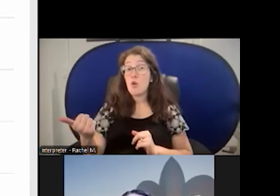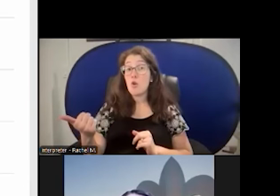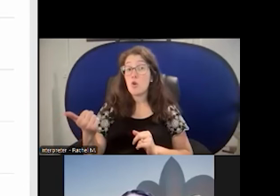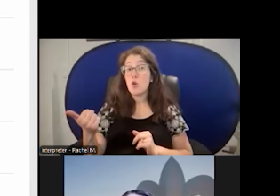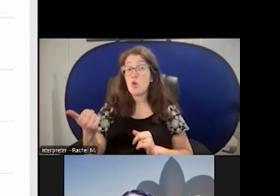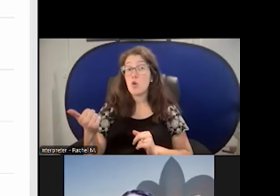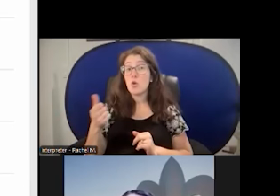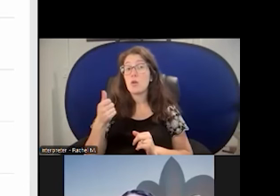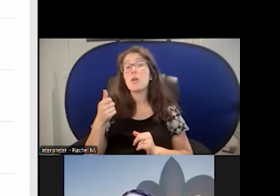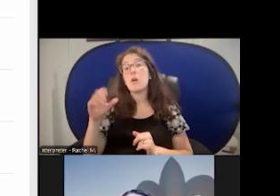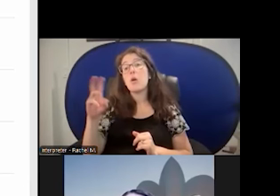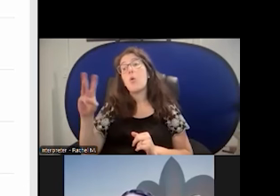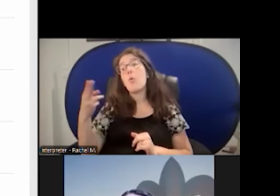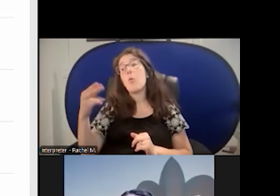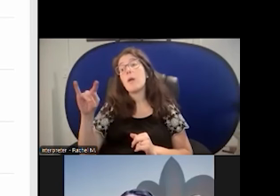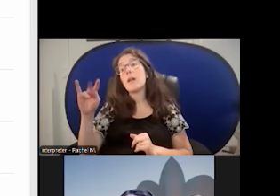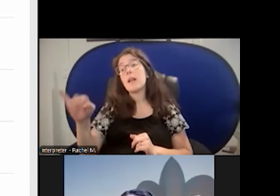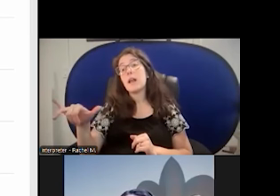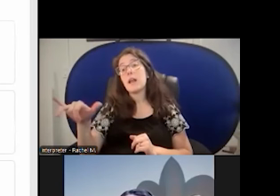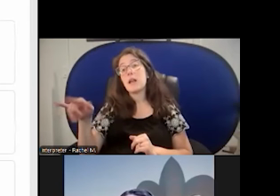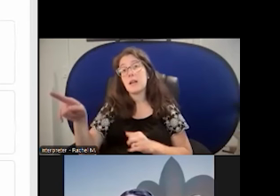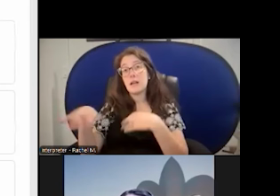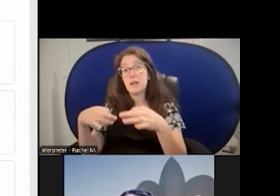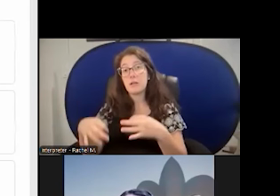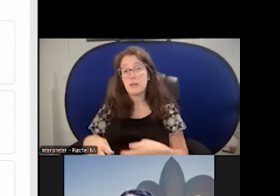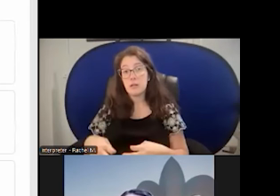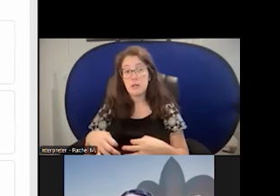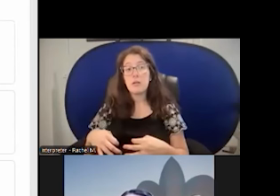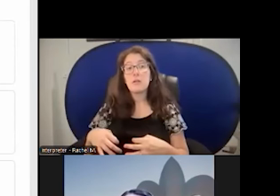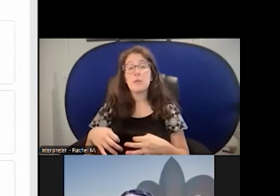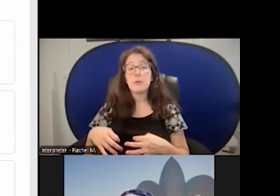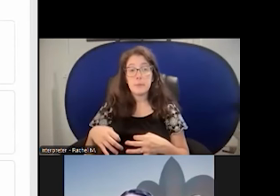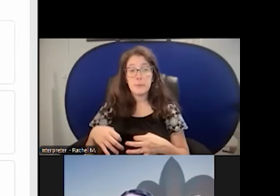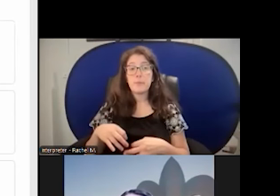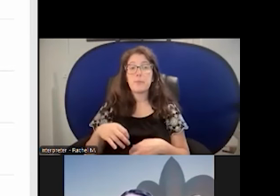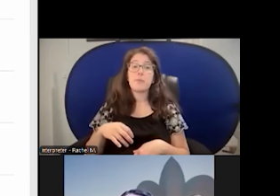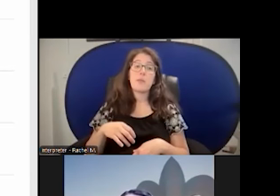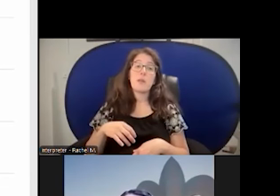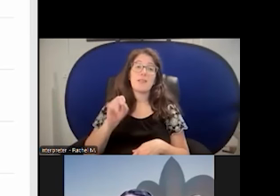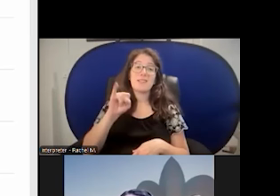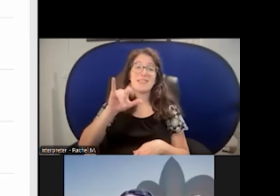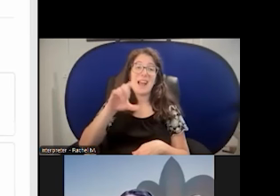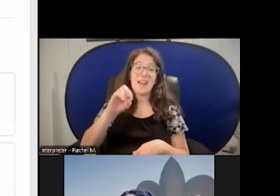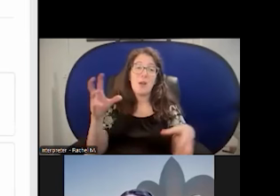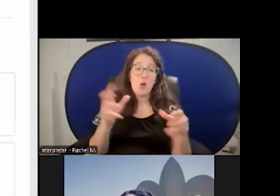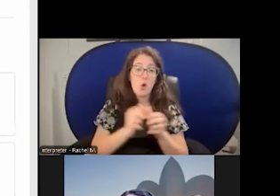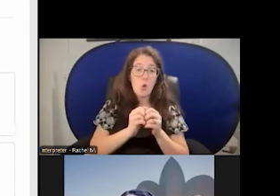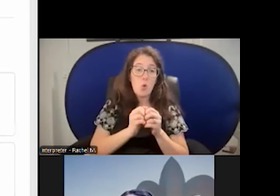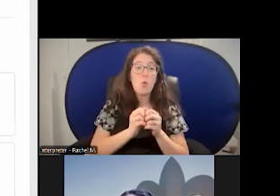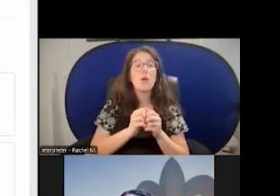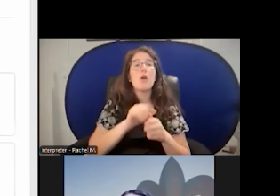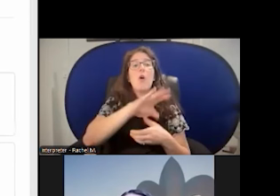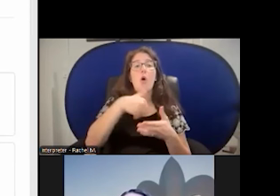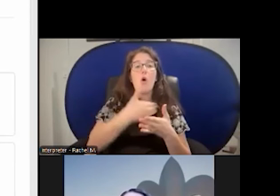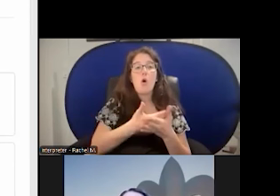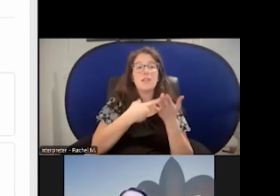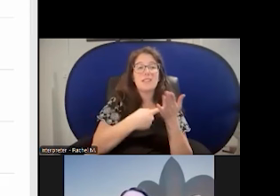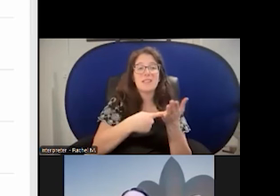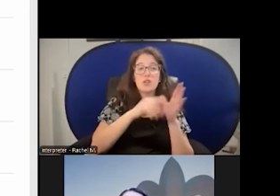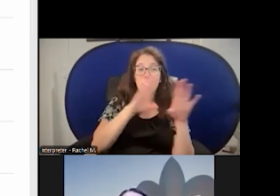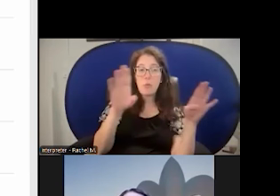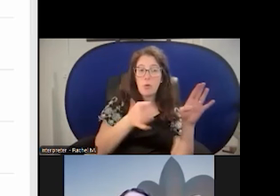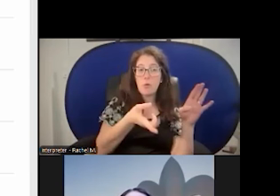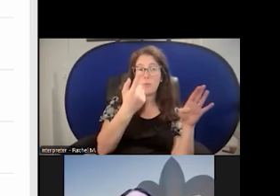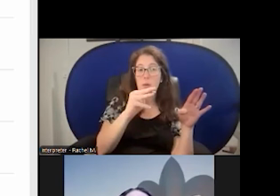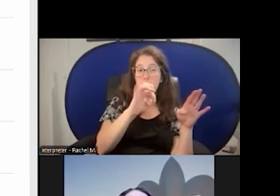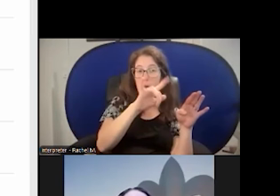talked about include siloing things like putting all your discussion forums in one module or putting all of your quizzes in one module. We'd like to